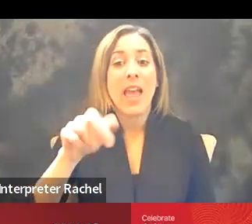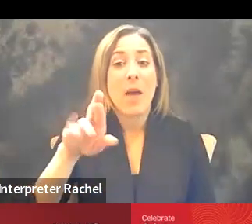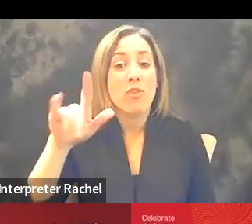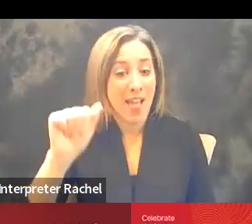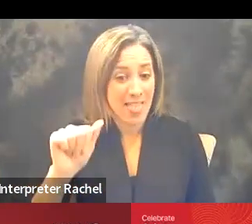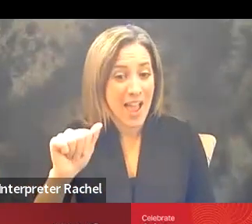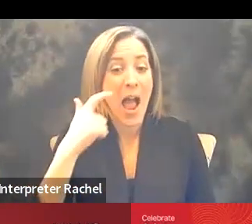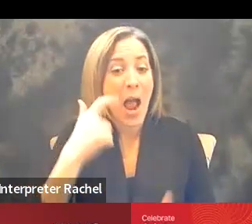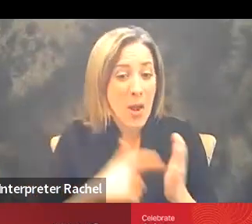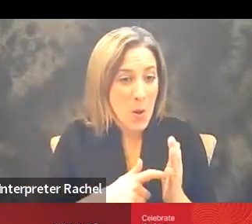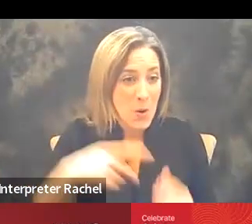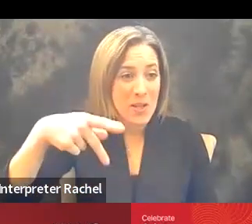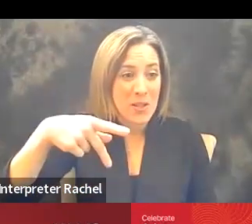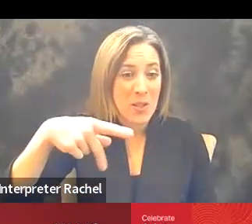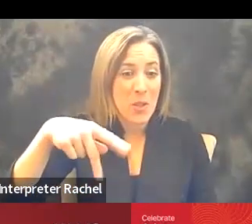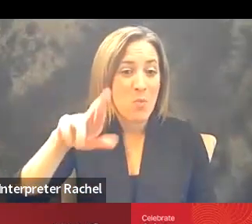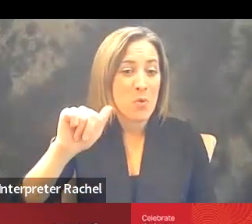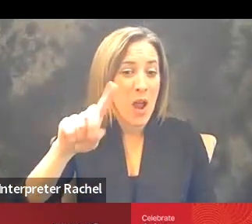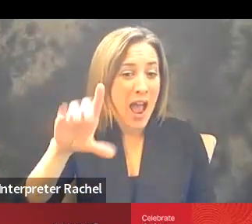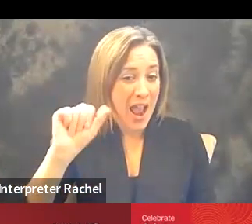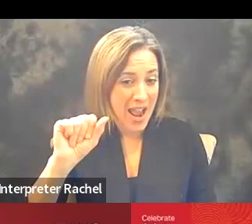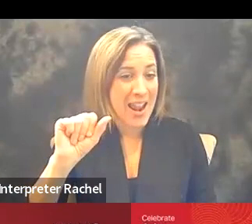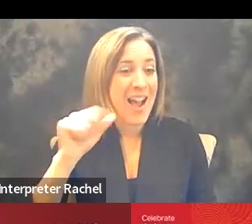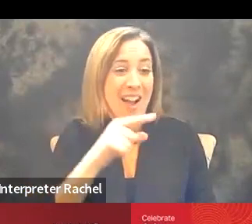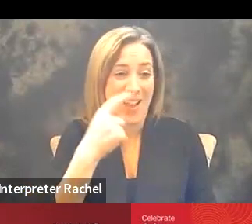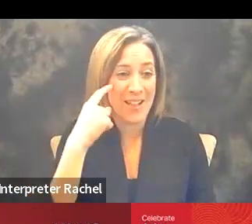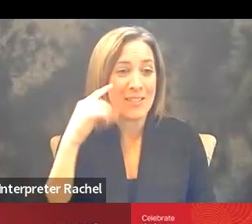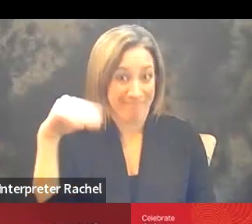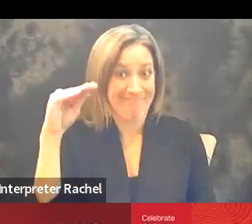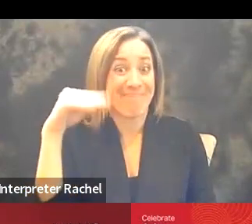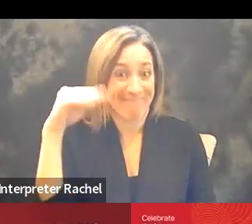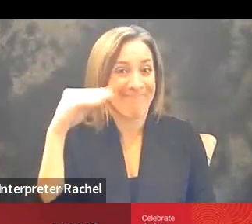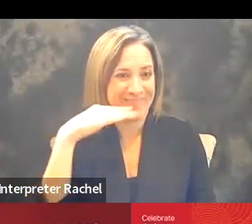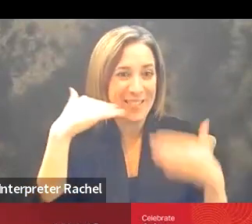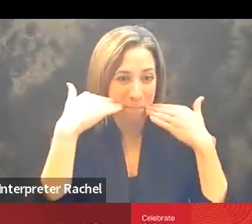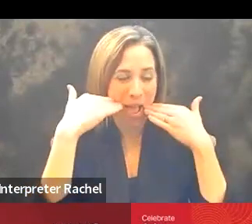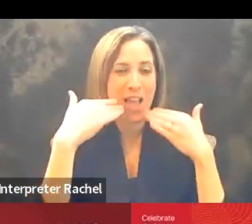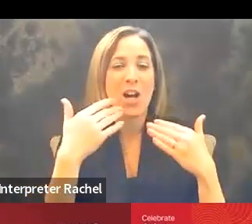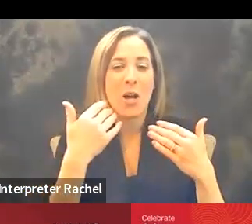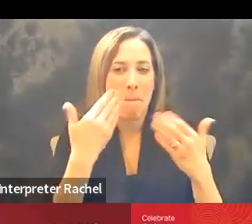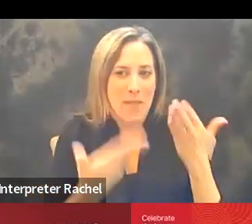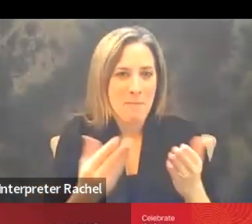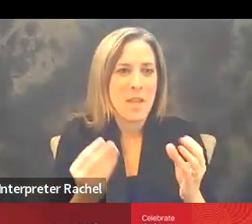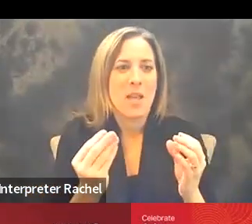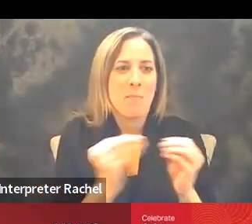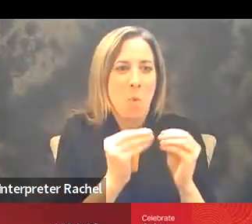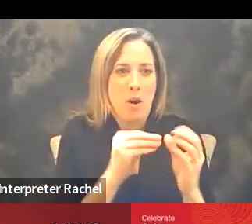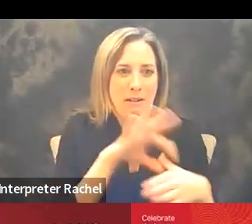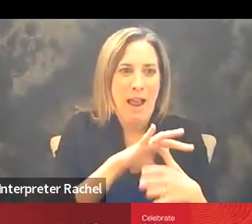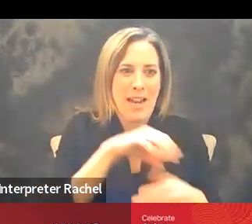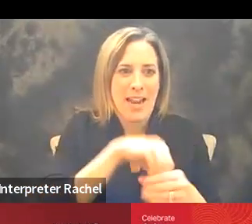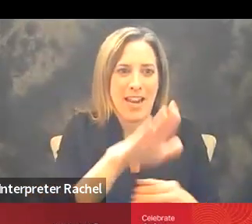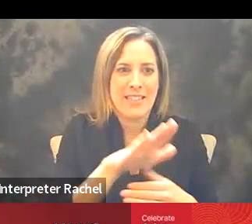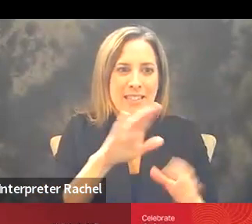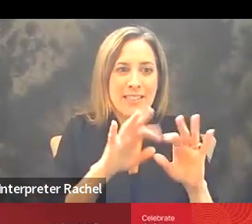saw you smiling as Dave was telling us a little bit about trying to put more content into documents that you probably translate. So tell us a little bit from